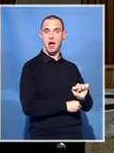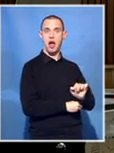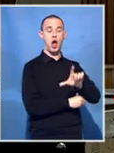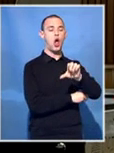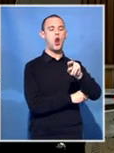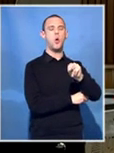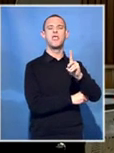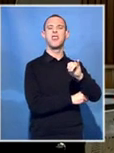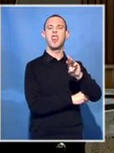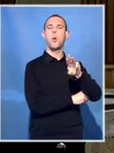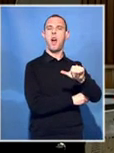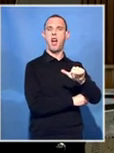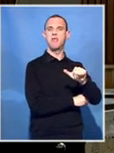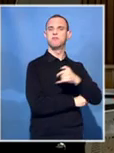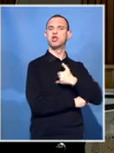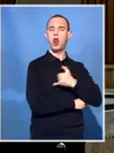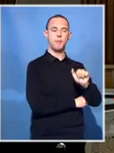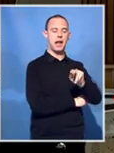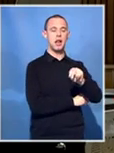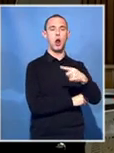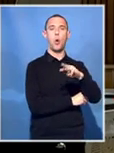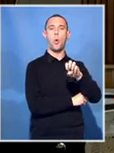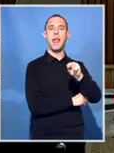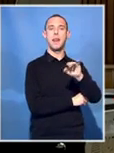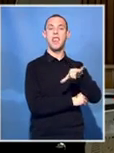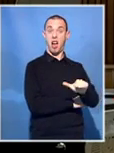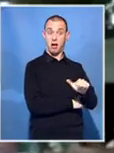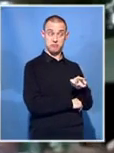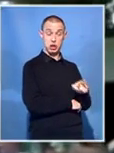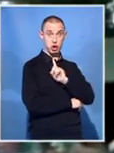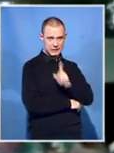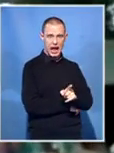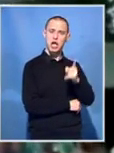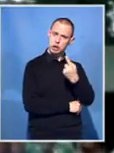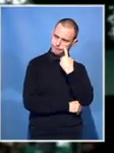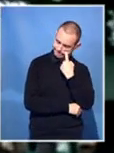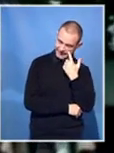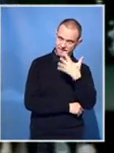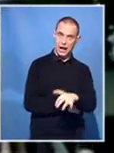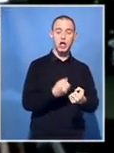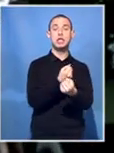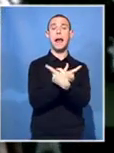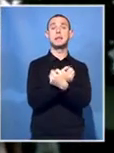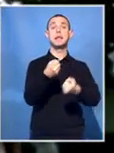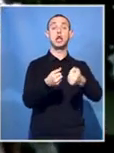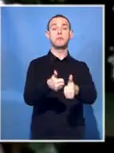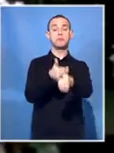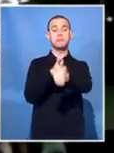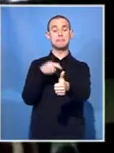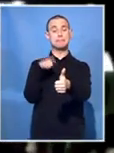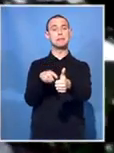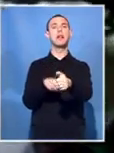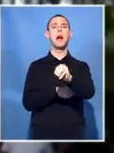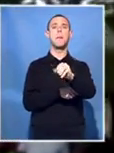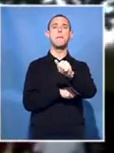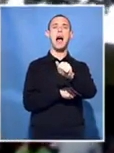police approached him, accusing him of obstructing traffic. She says after Macia quizzed police